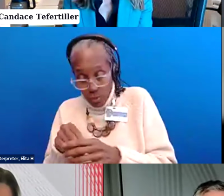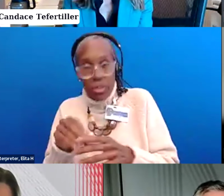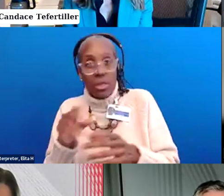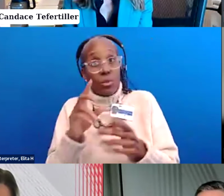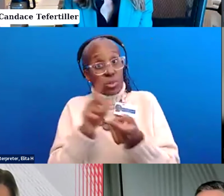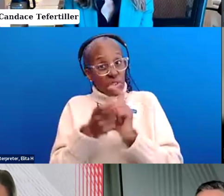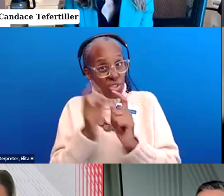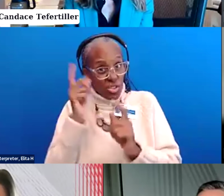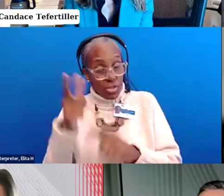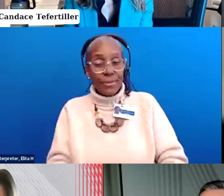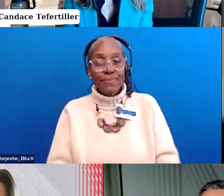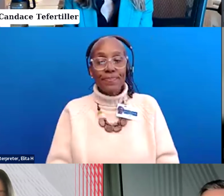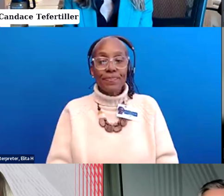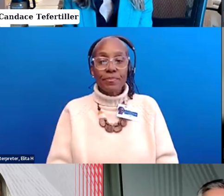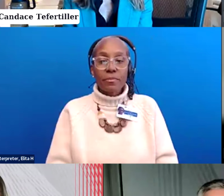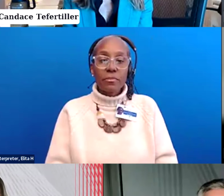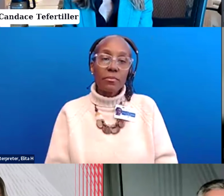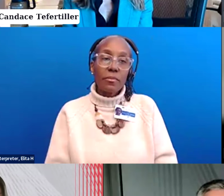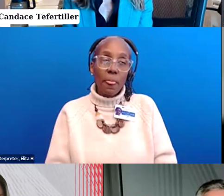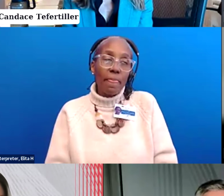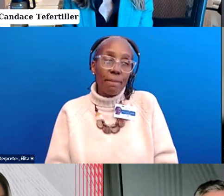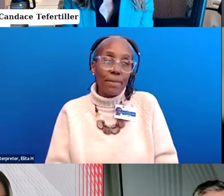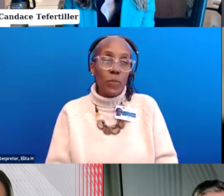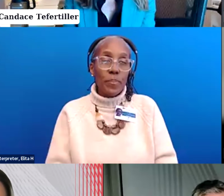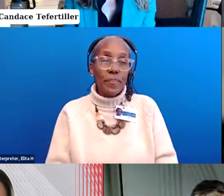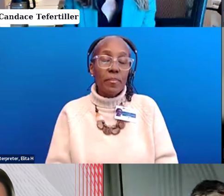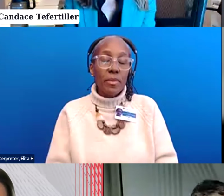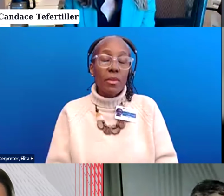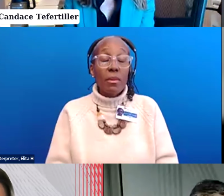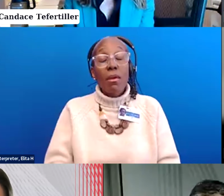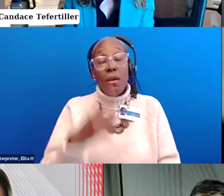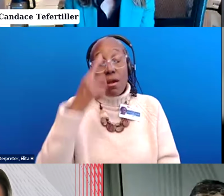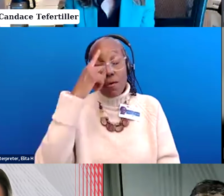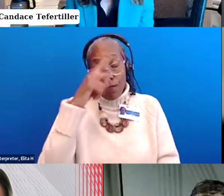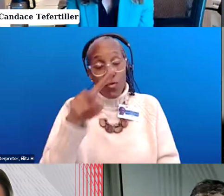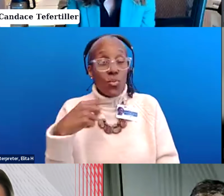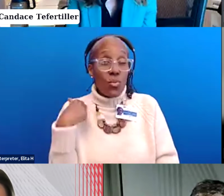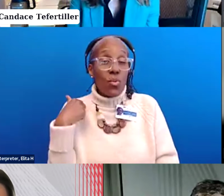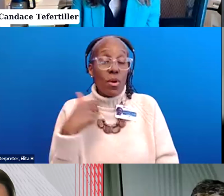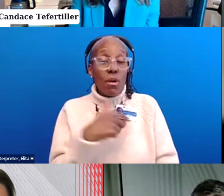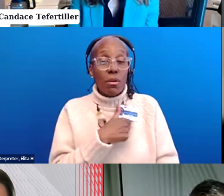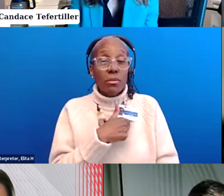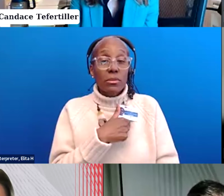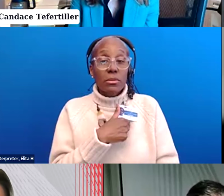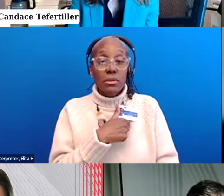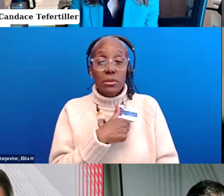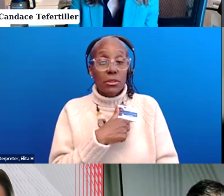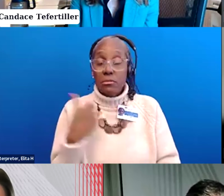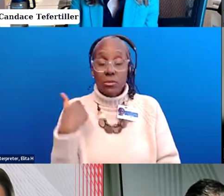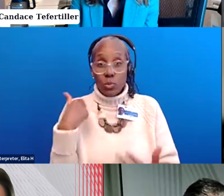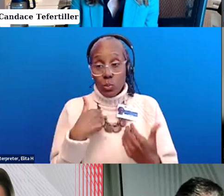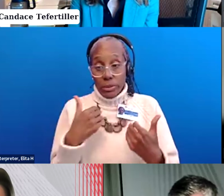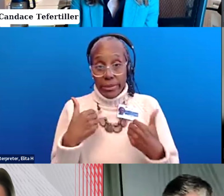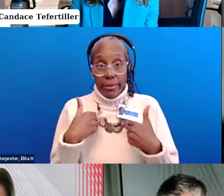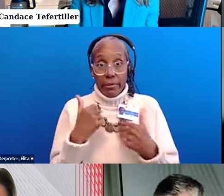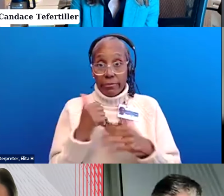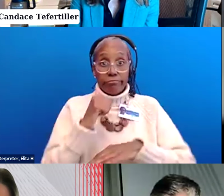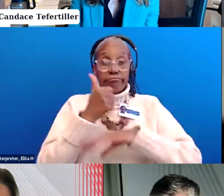time potentially? Yeah, I think for us, we have a certain set